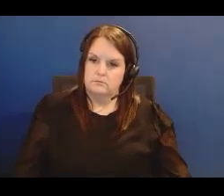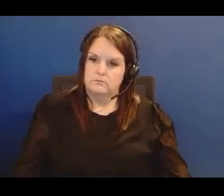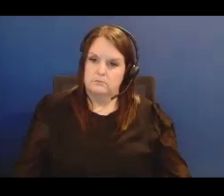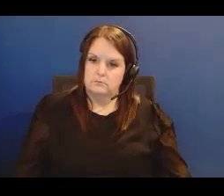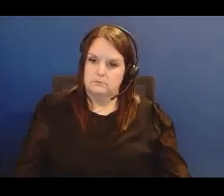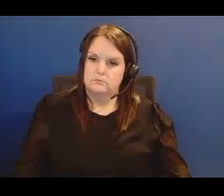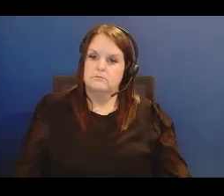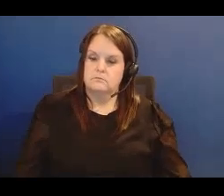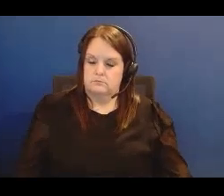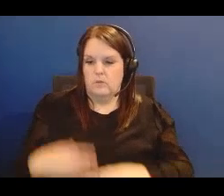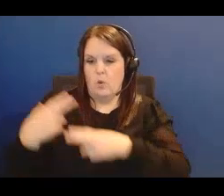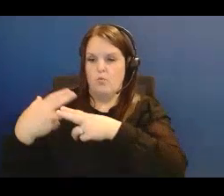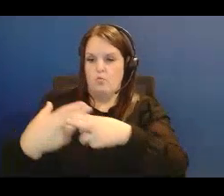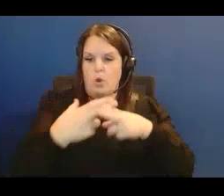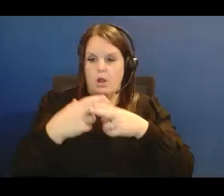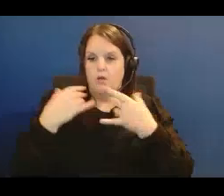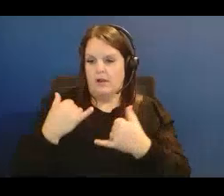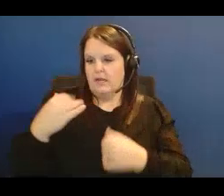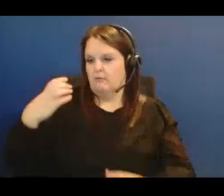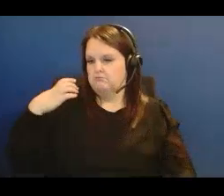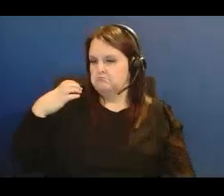I'll do roll call right now, Mr. Chair.